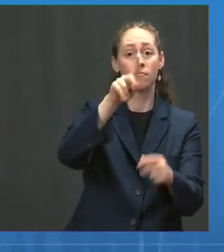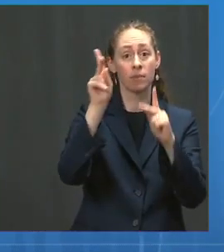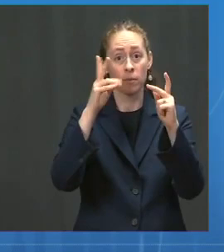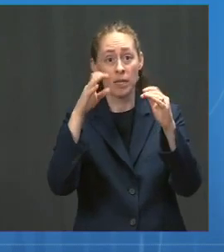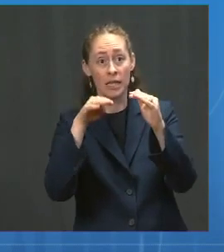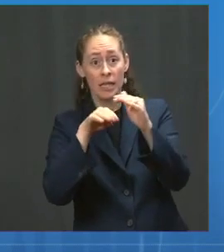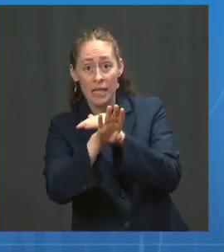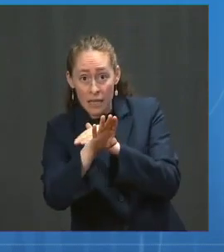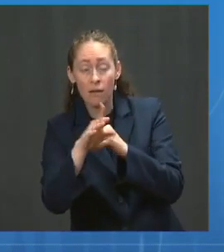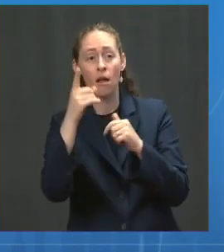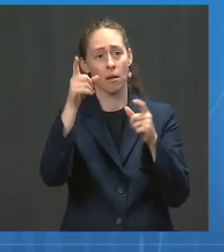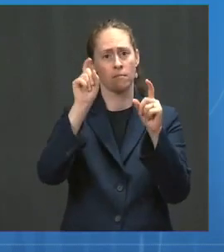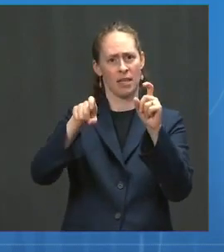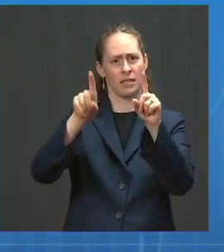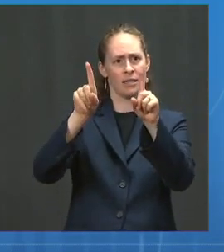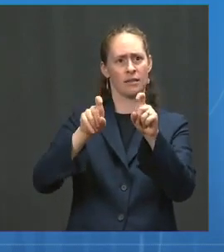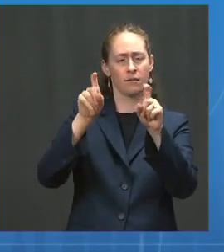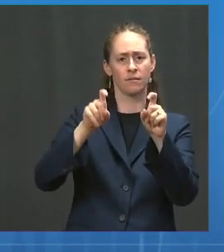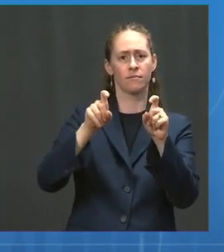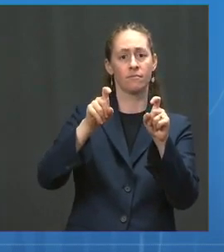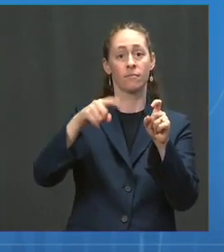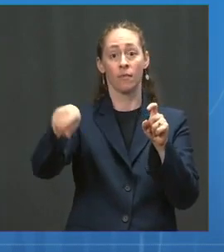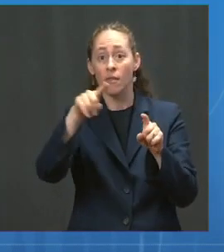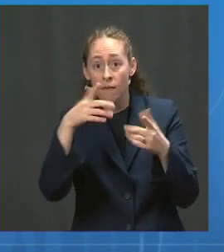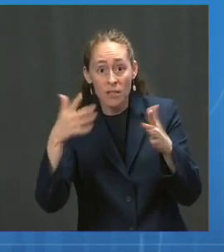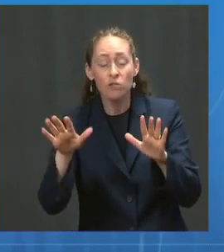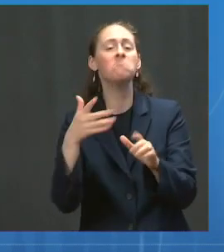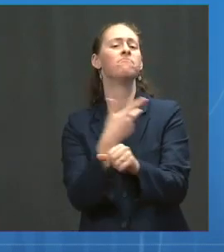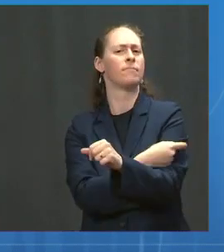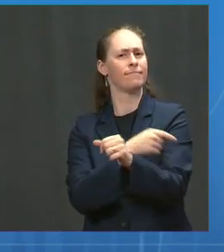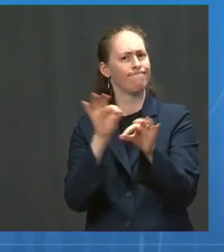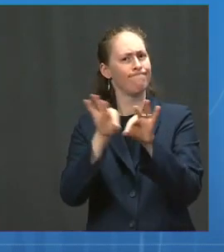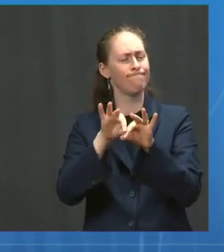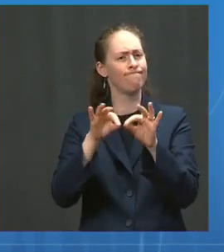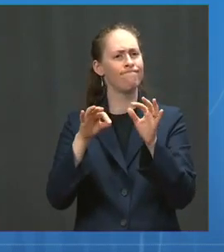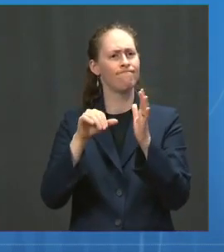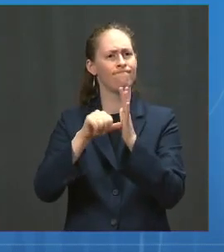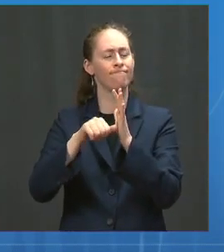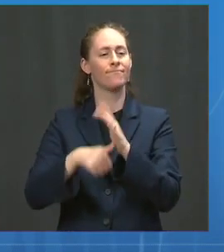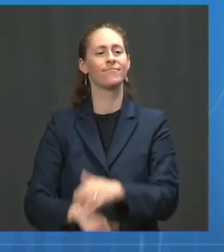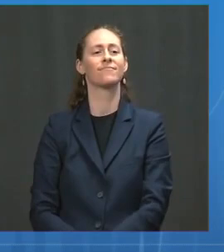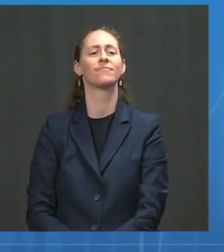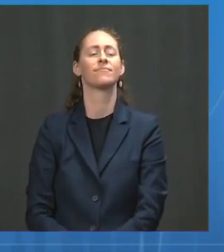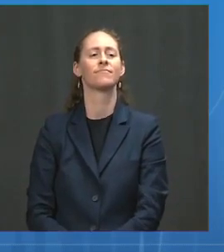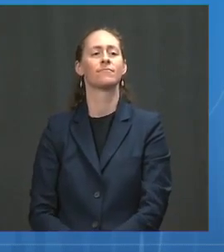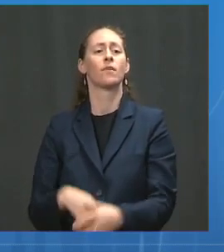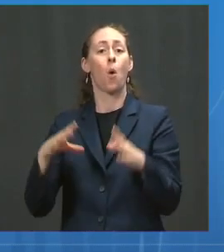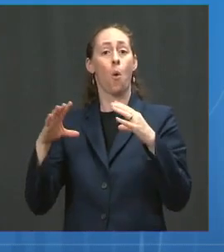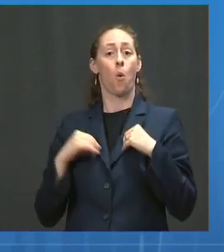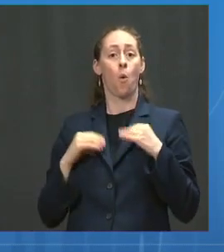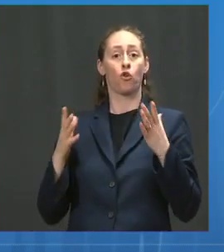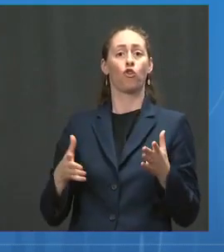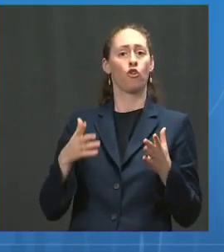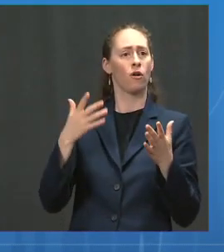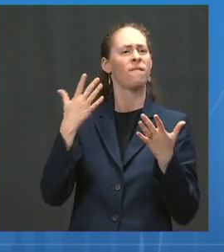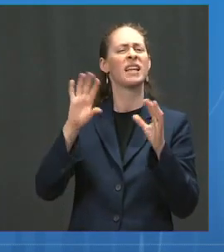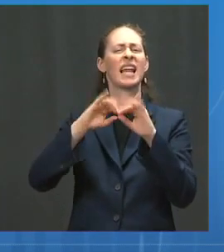Tuesday was Saffron's first night of service under their new rules, and the owner said the community response has been overwhelmingly positive.